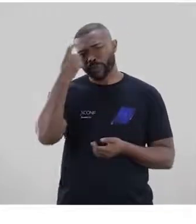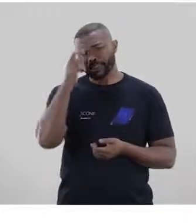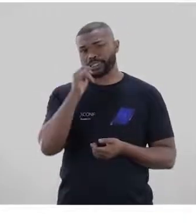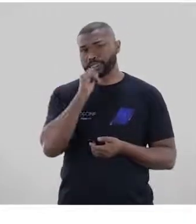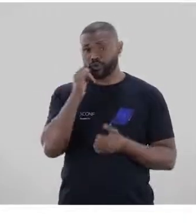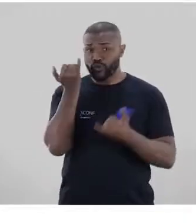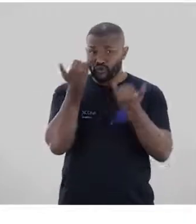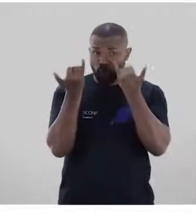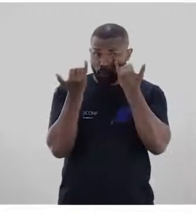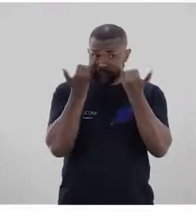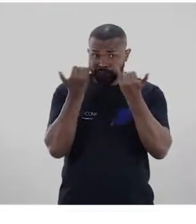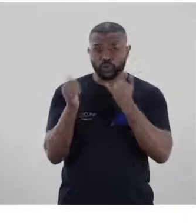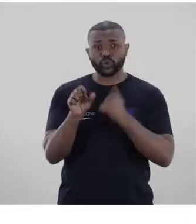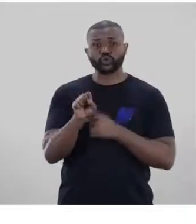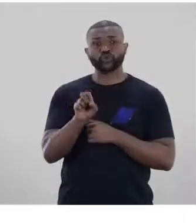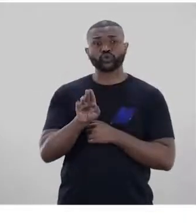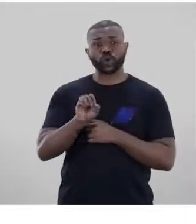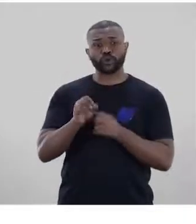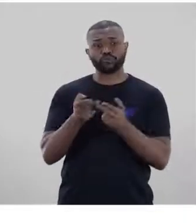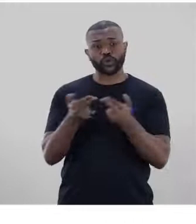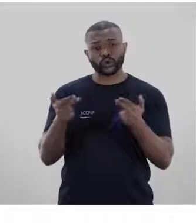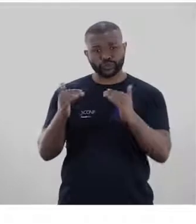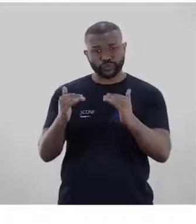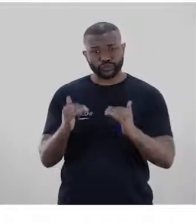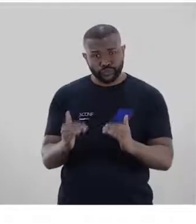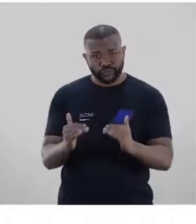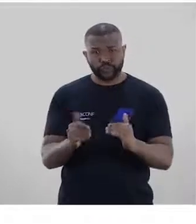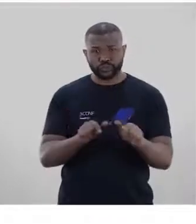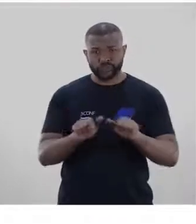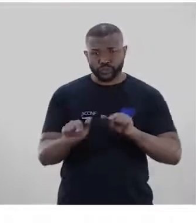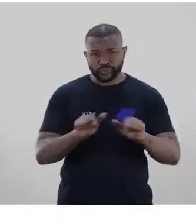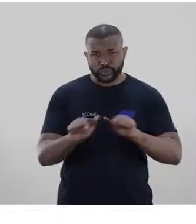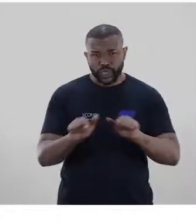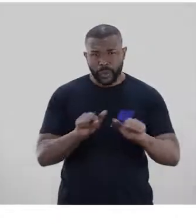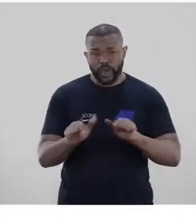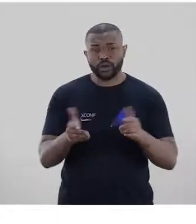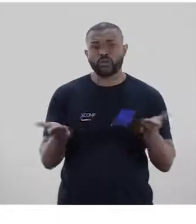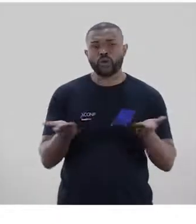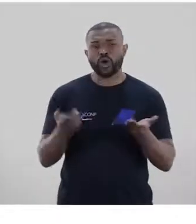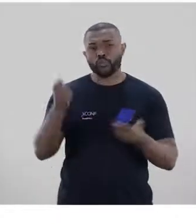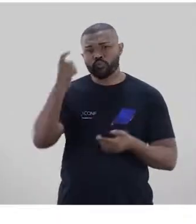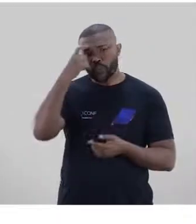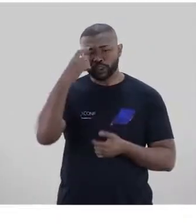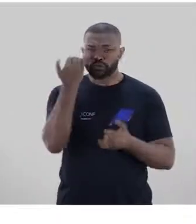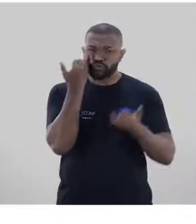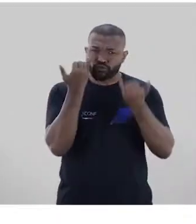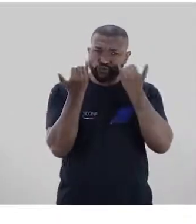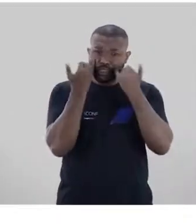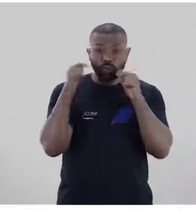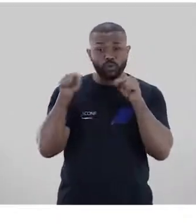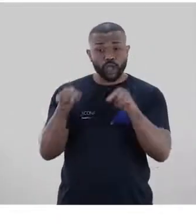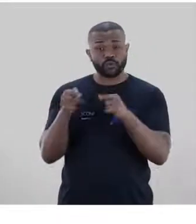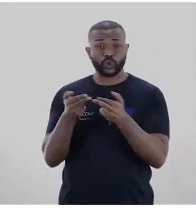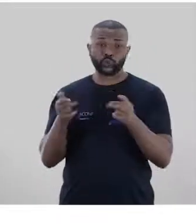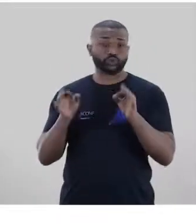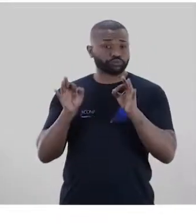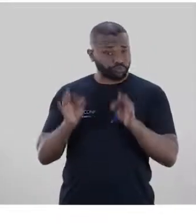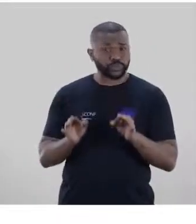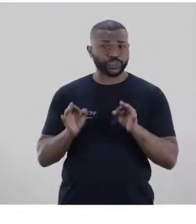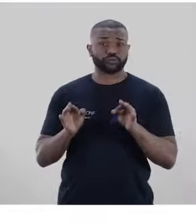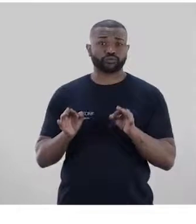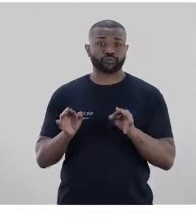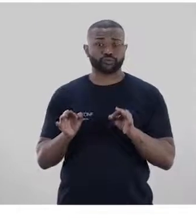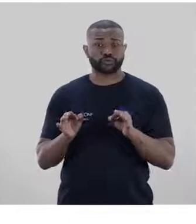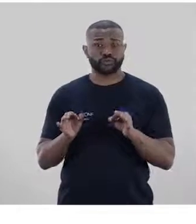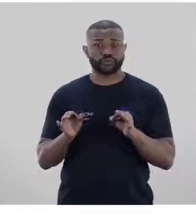of our operational system, think about data as the product. I want to touch on language